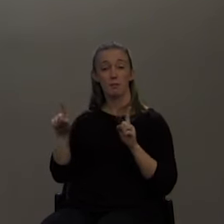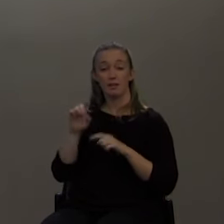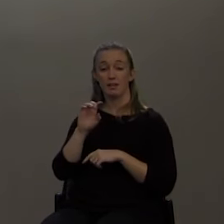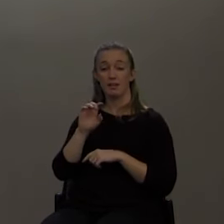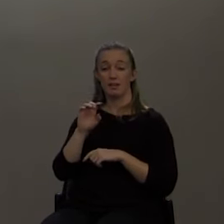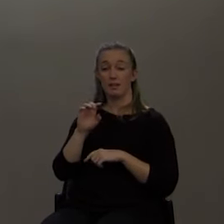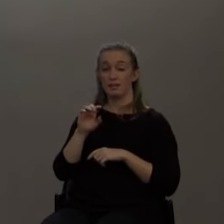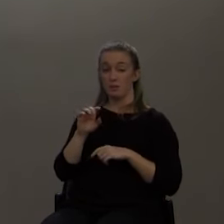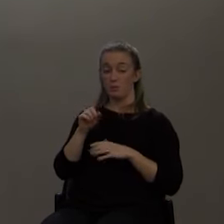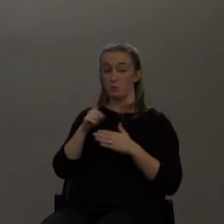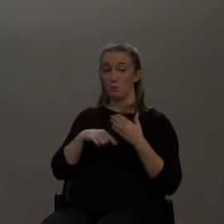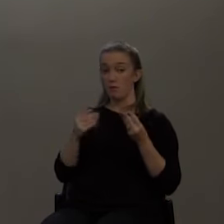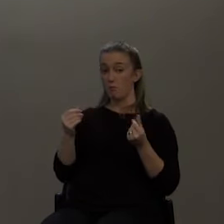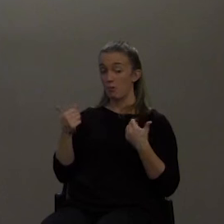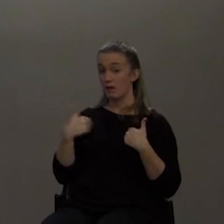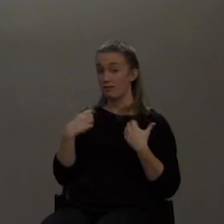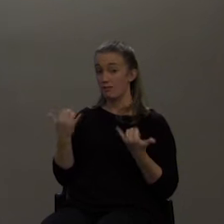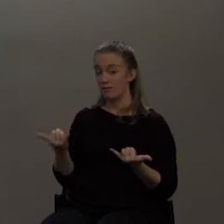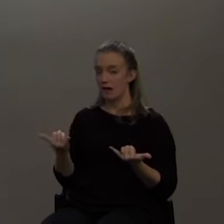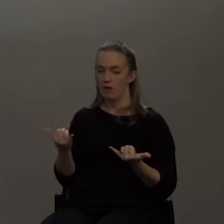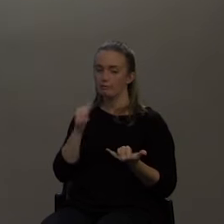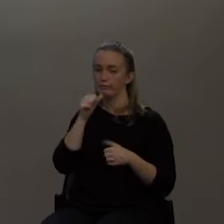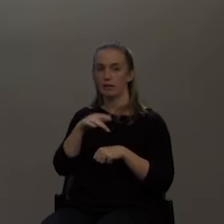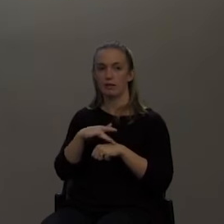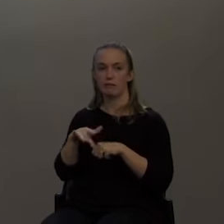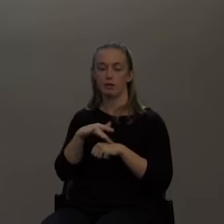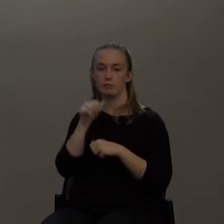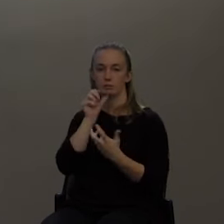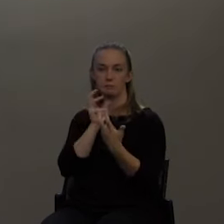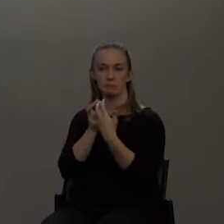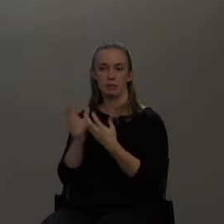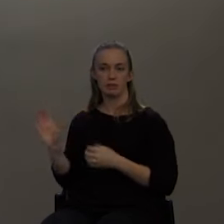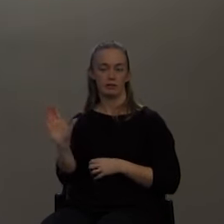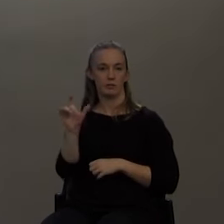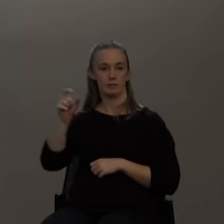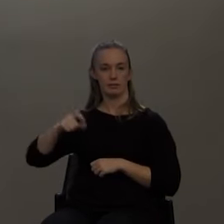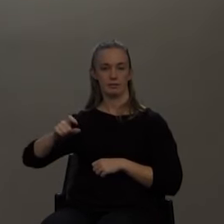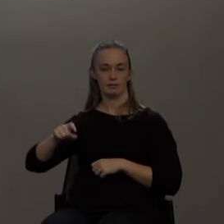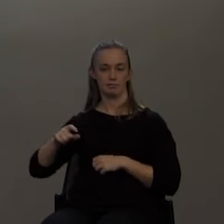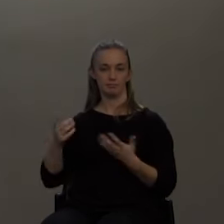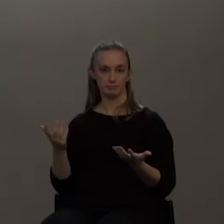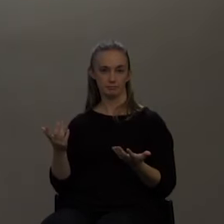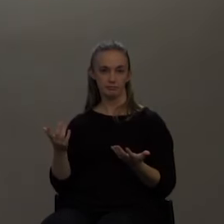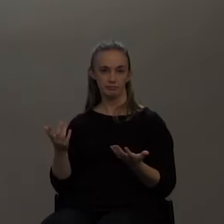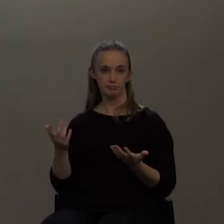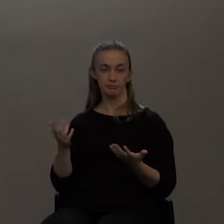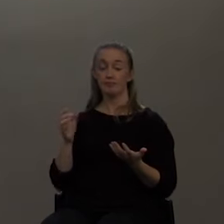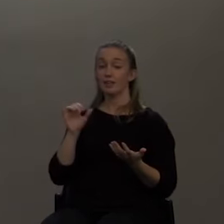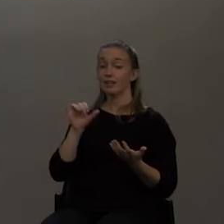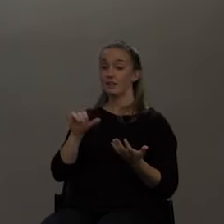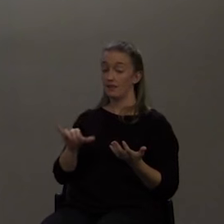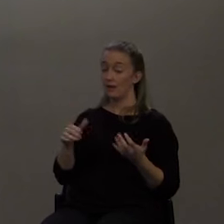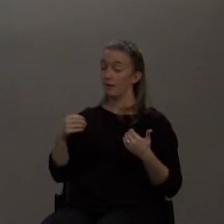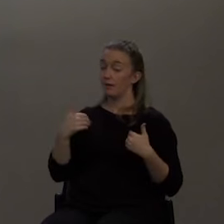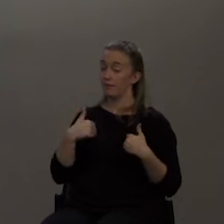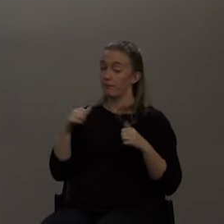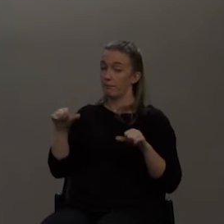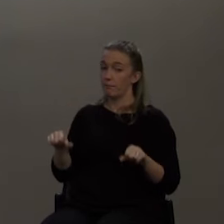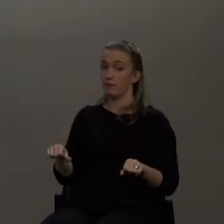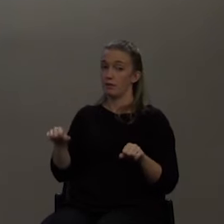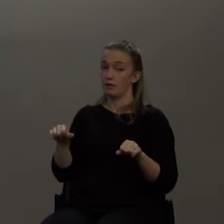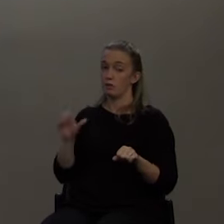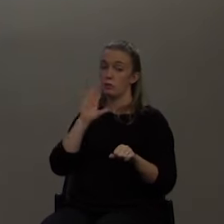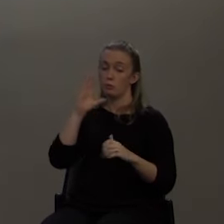of property does not necessarily have. And so ultimately that has the potential to